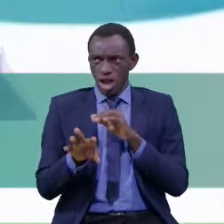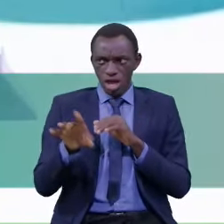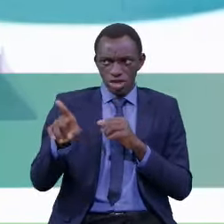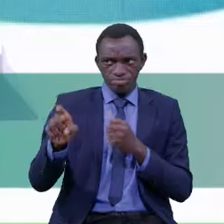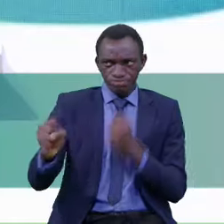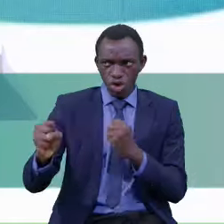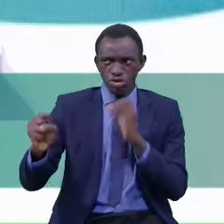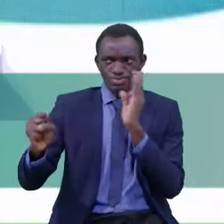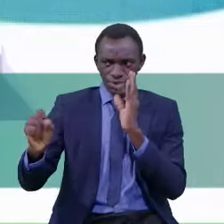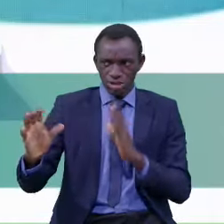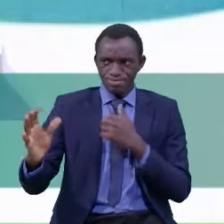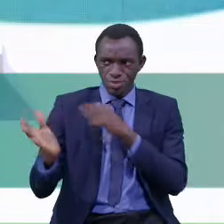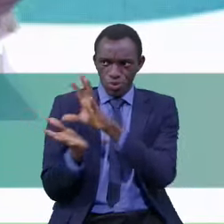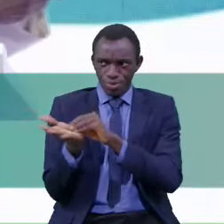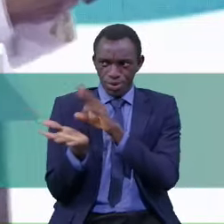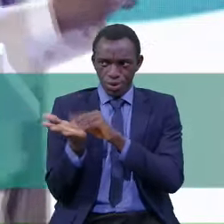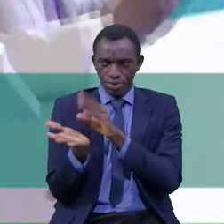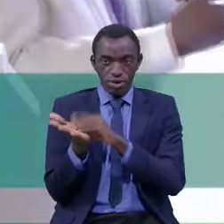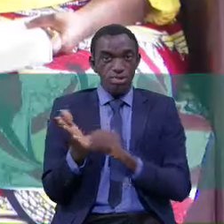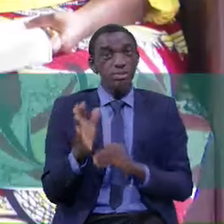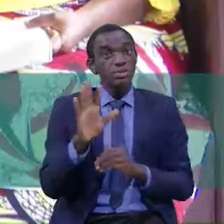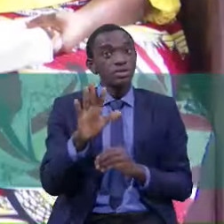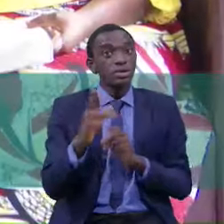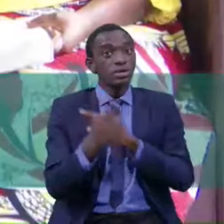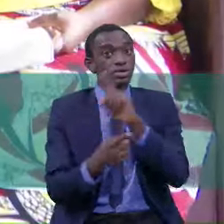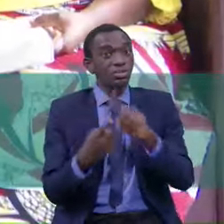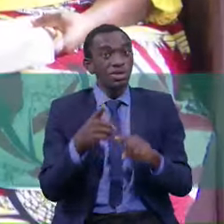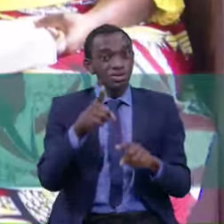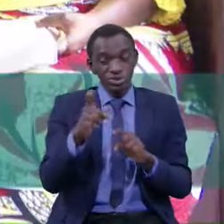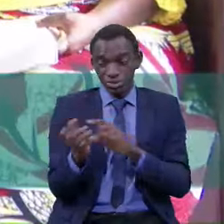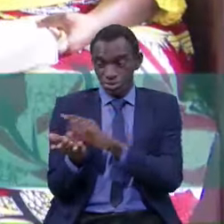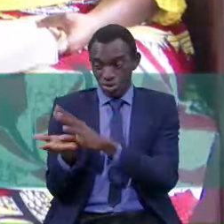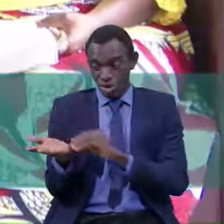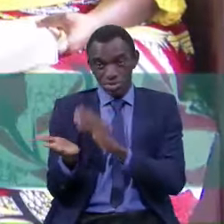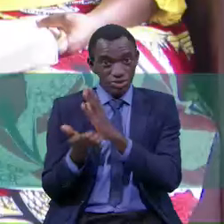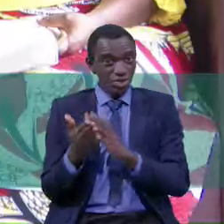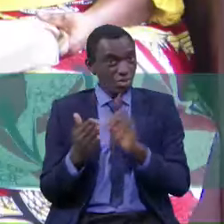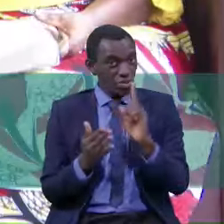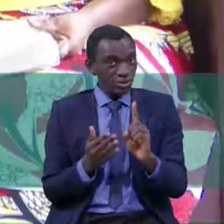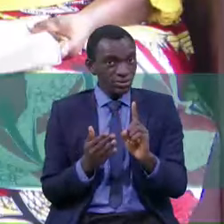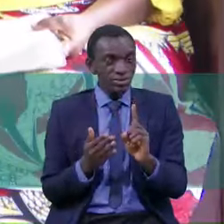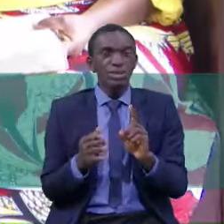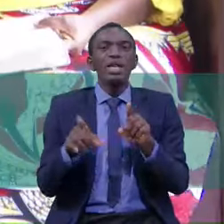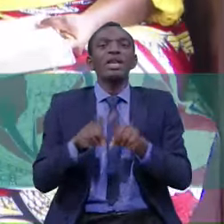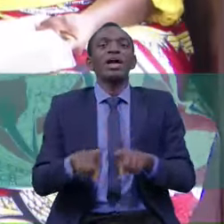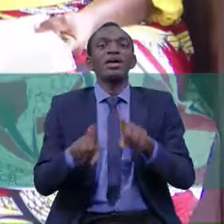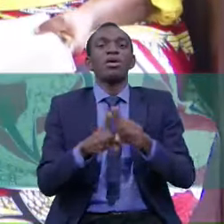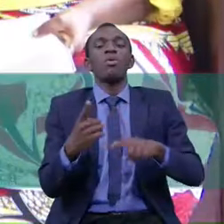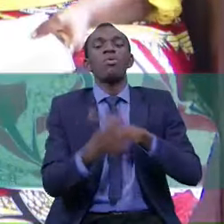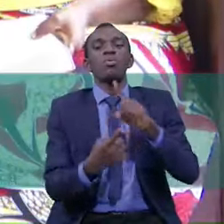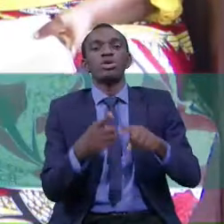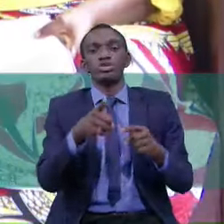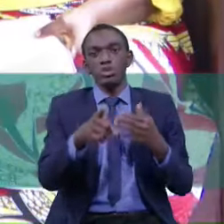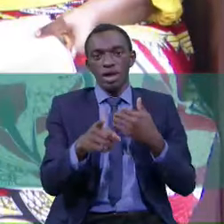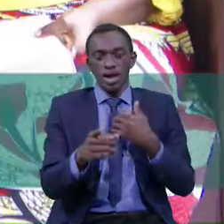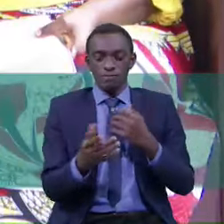copy him. When you copy somebody, it's like when you have something written